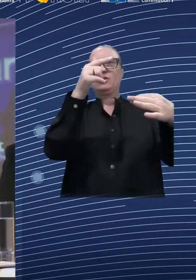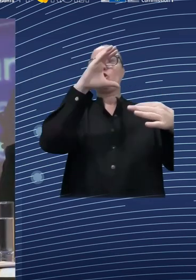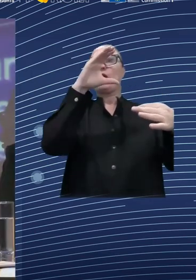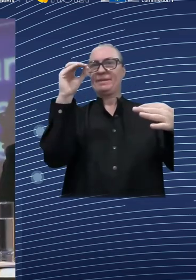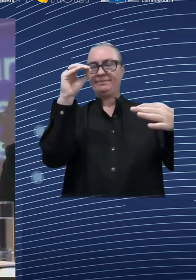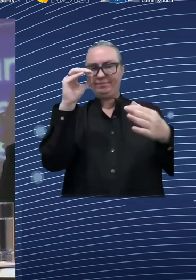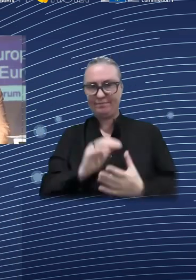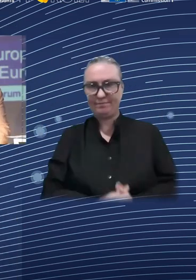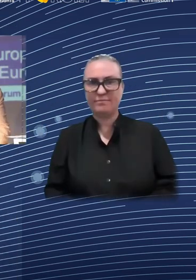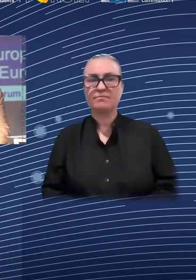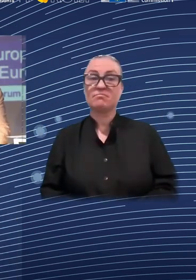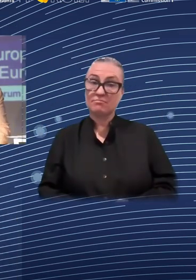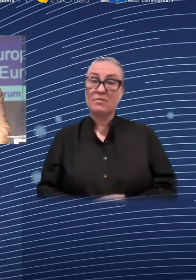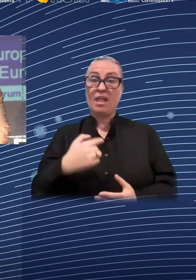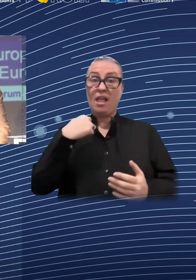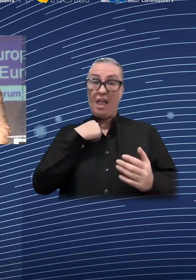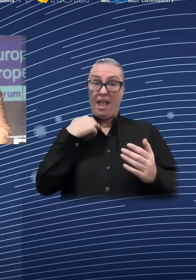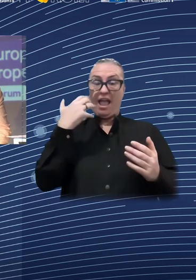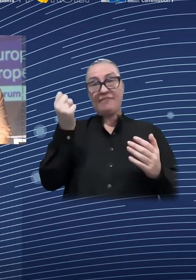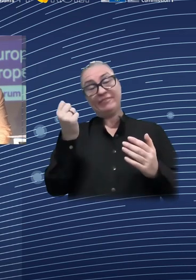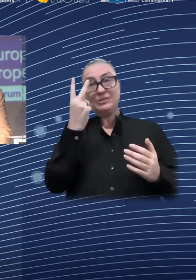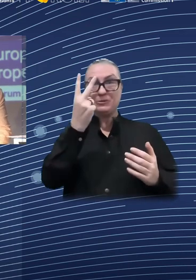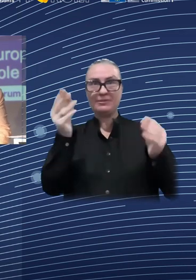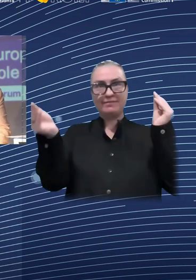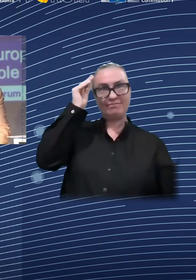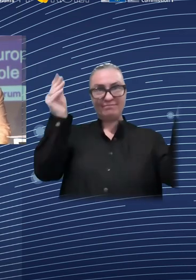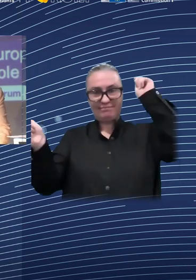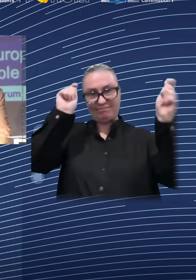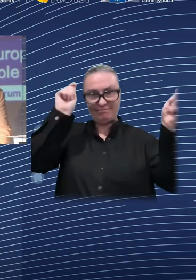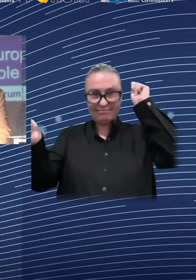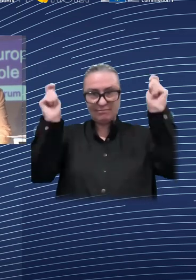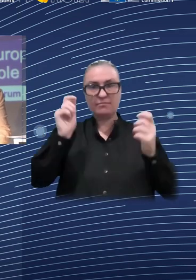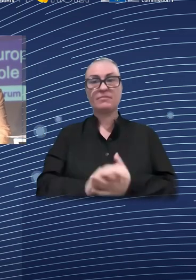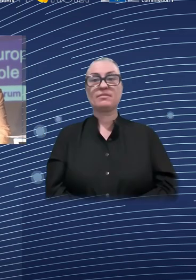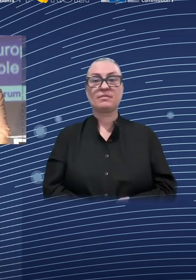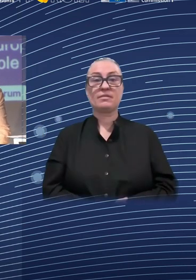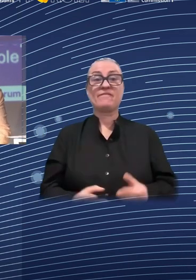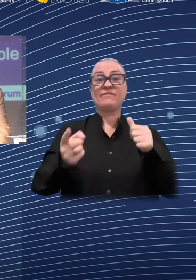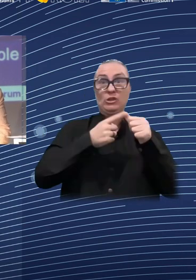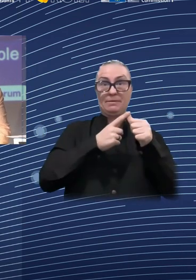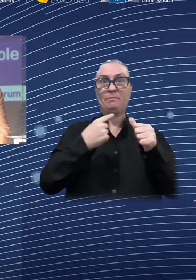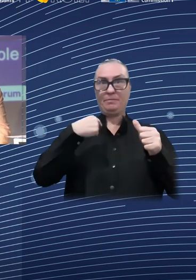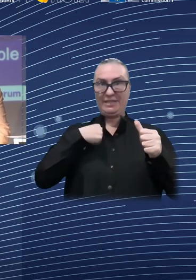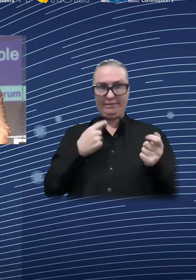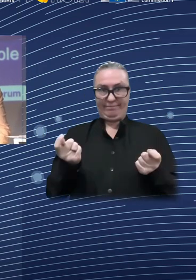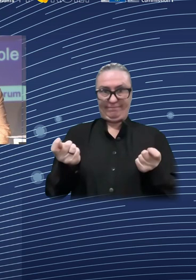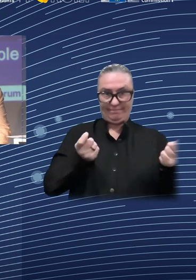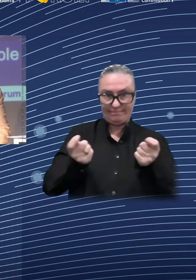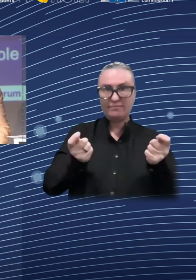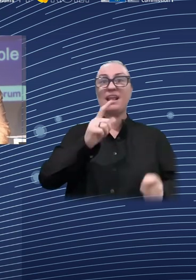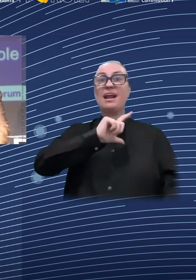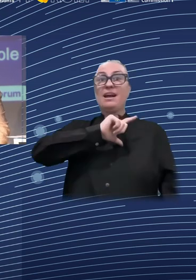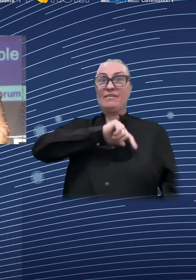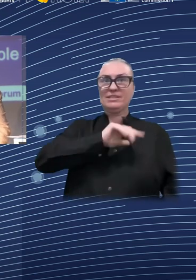we are in Latvia, we are the ones who are facilitating this technology adoption among SMEs